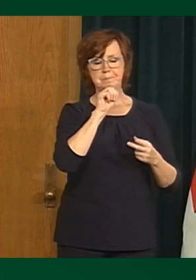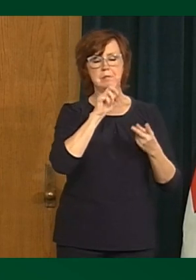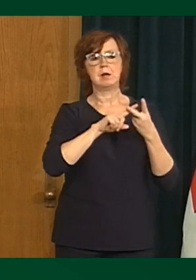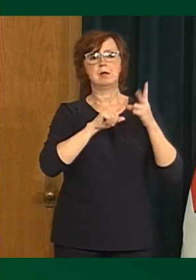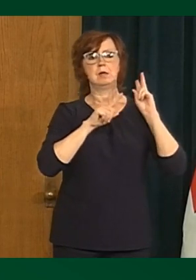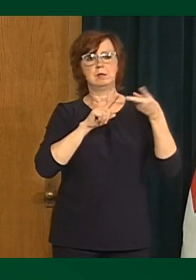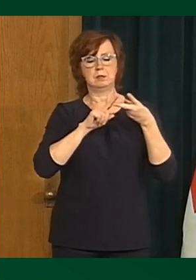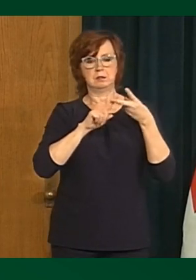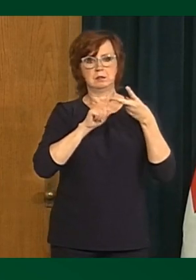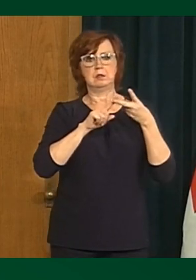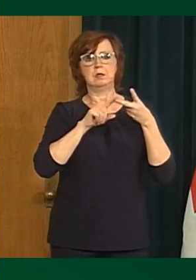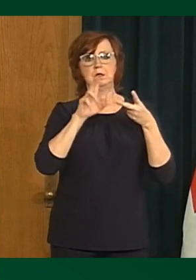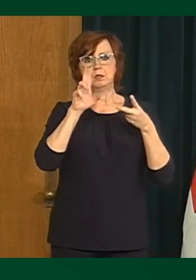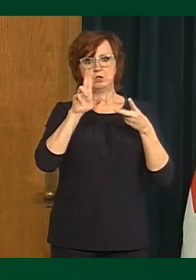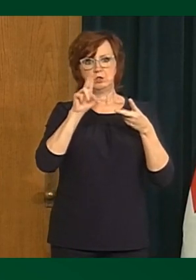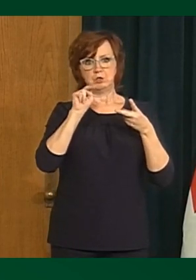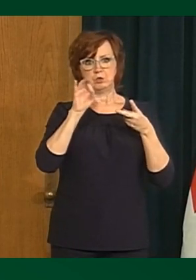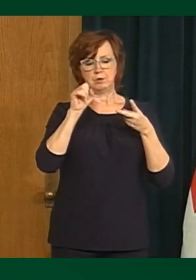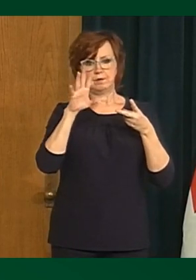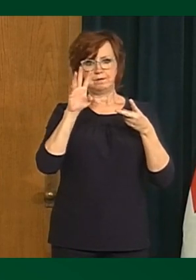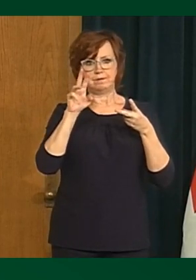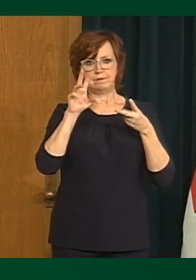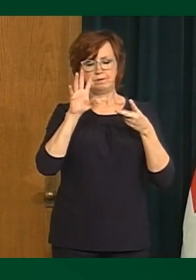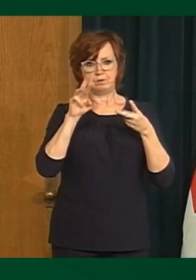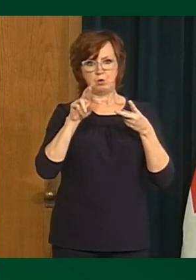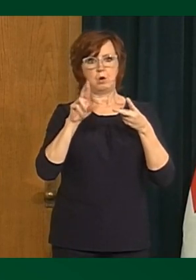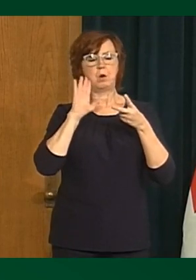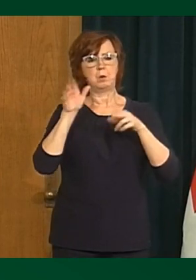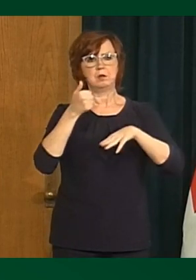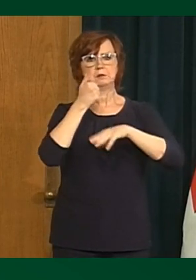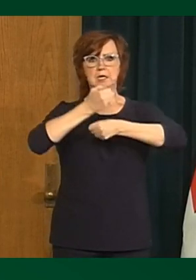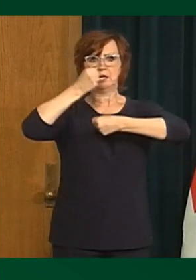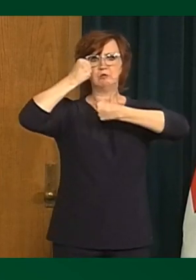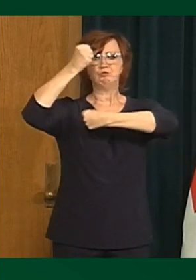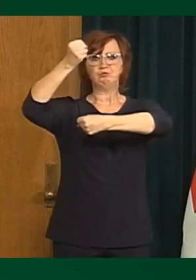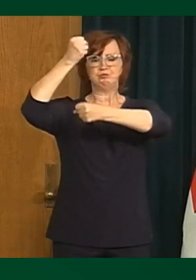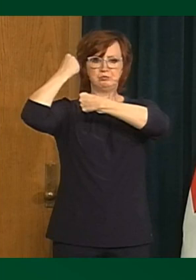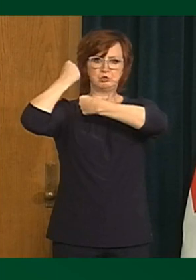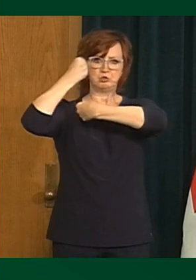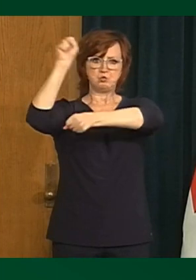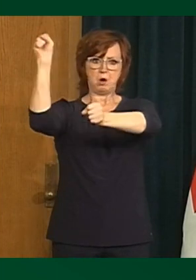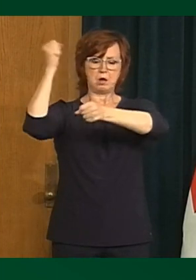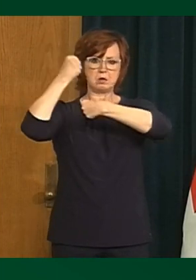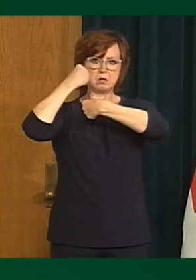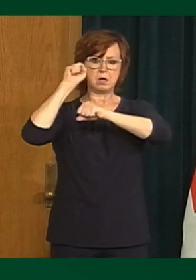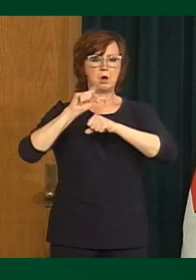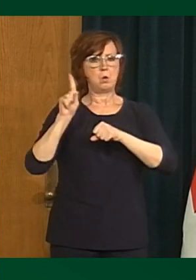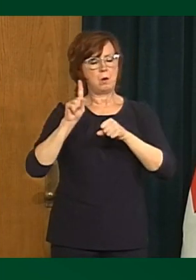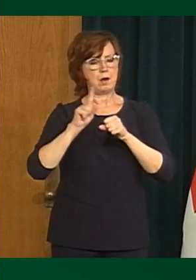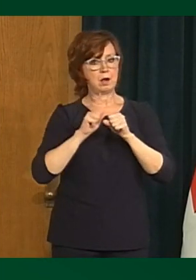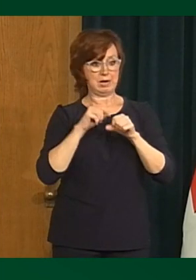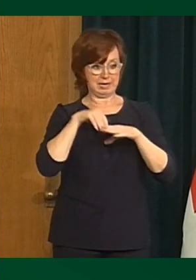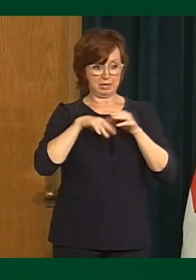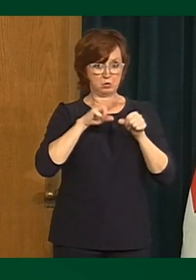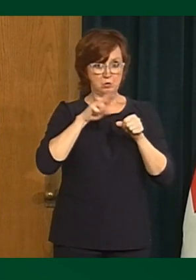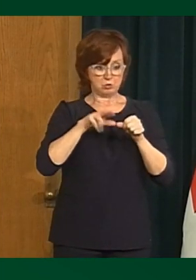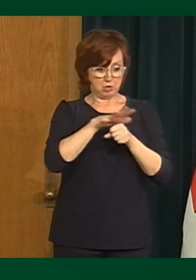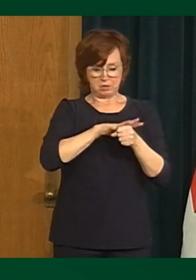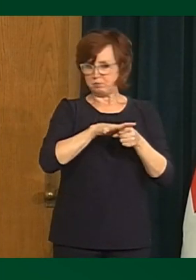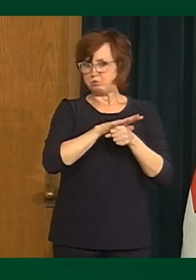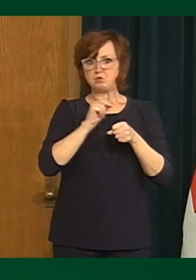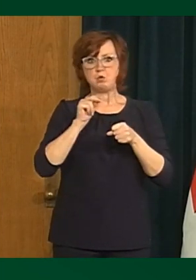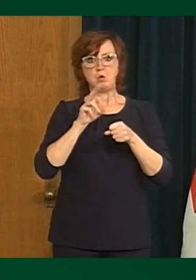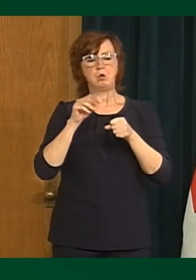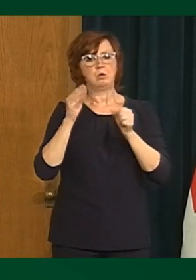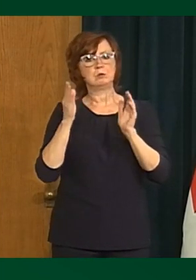Unifor is going to set up picket lines more in rural Saskatchewan as an informational basis, but that will add conflict between perhaps farmers